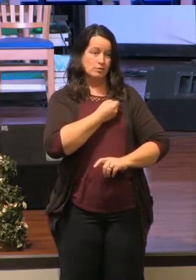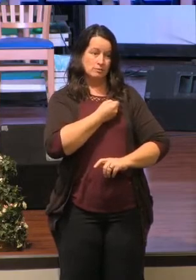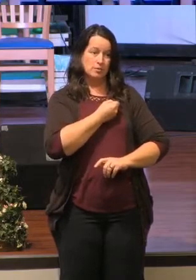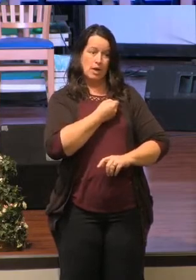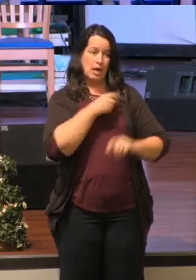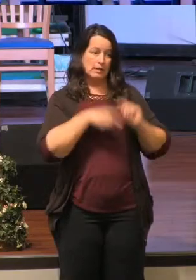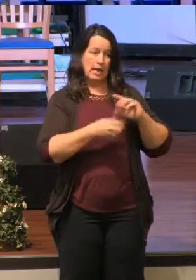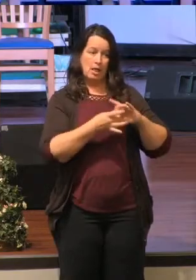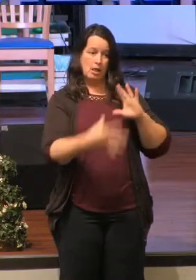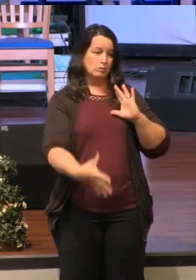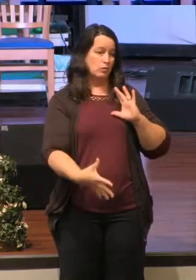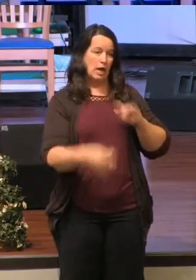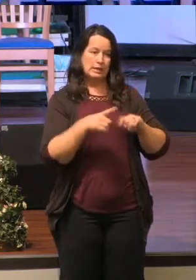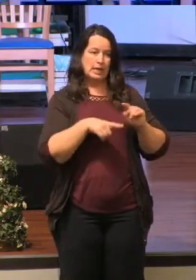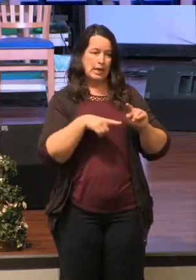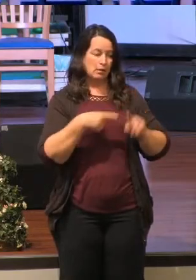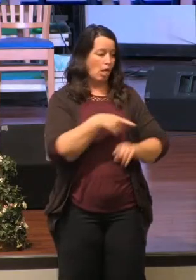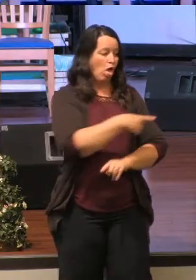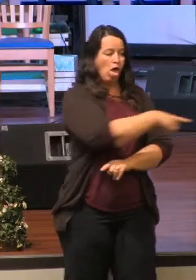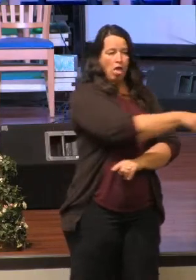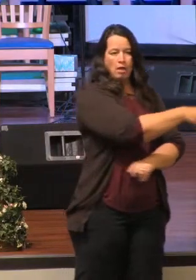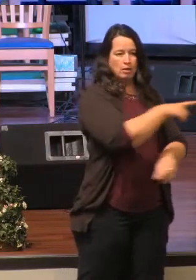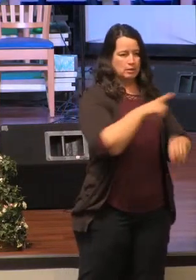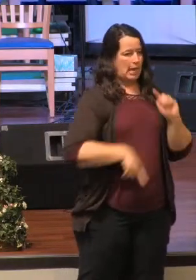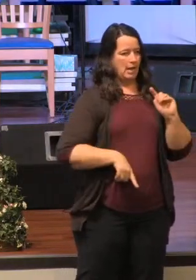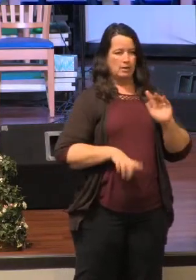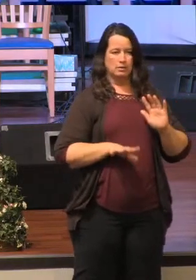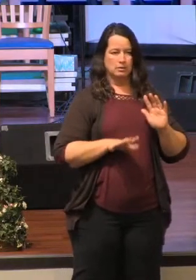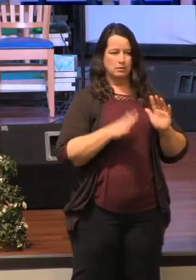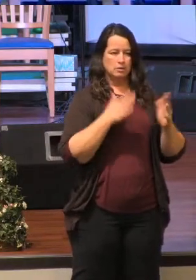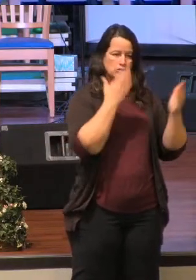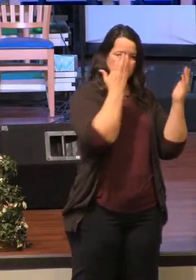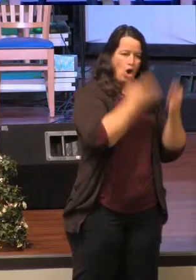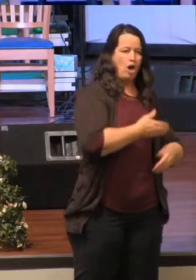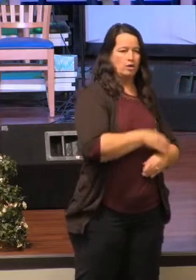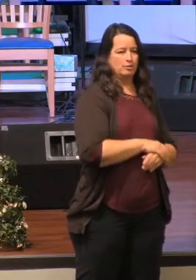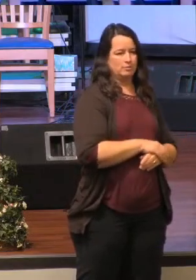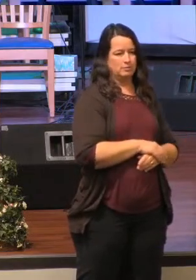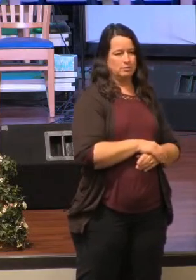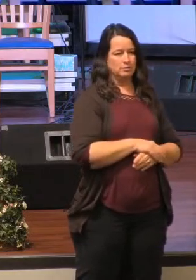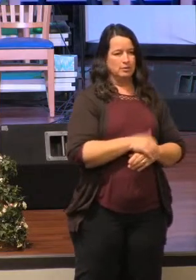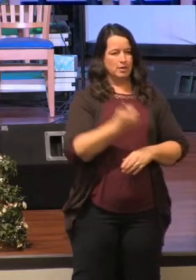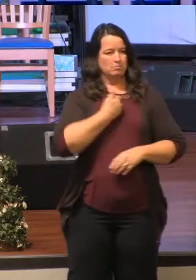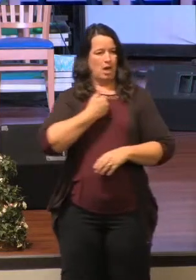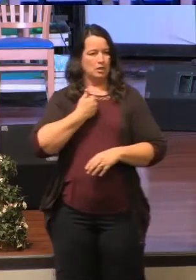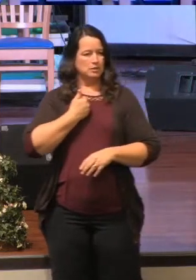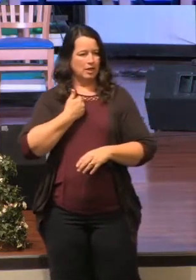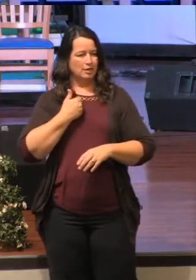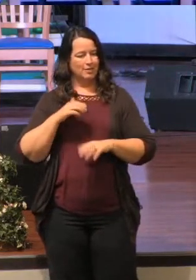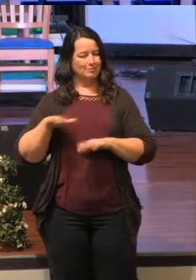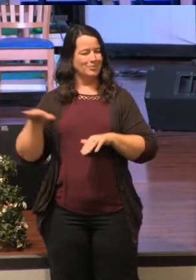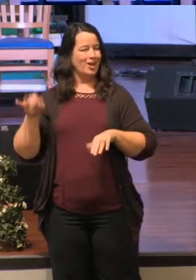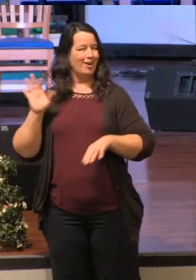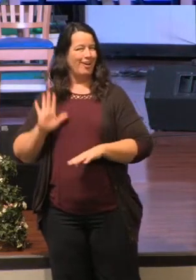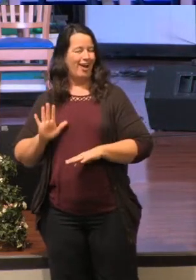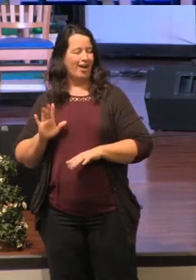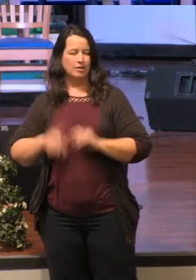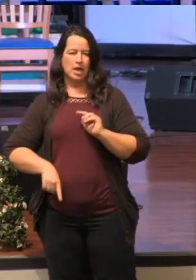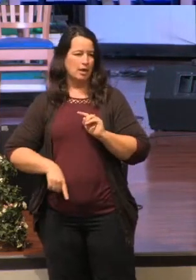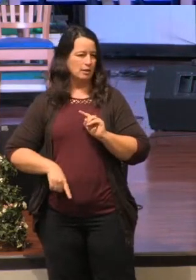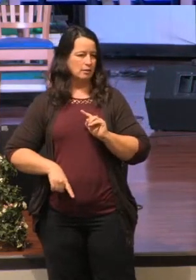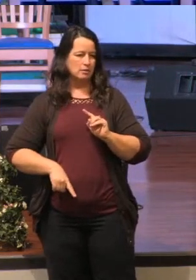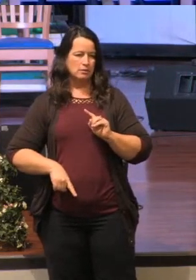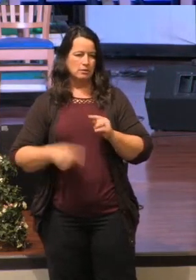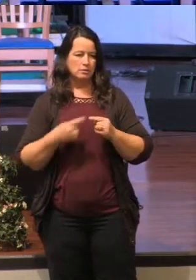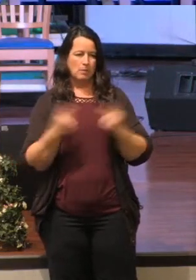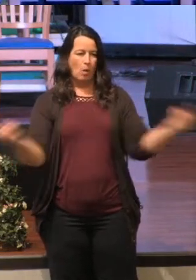I can't keep walking in darkness and call myself a child of